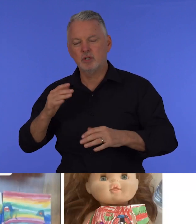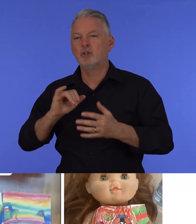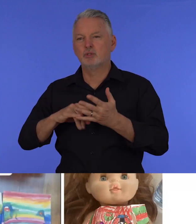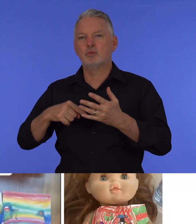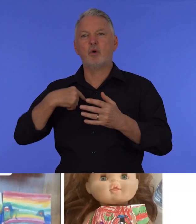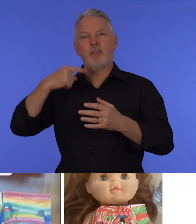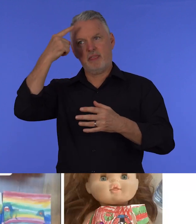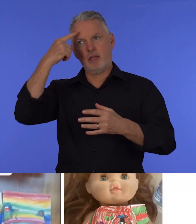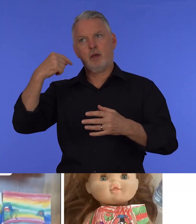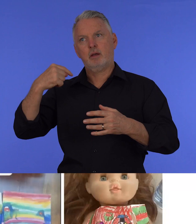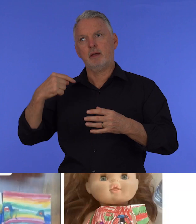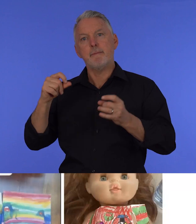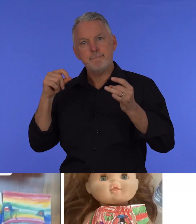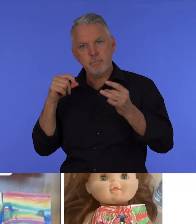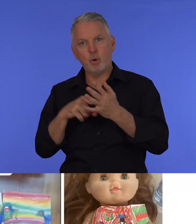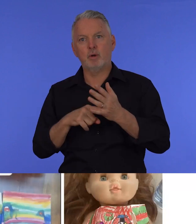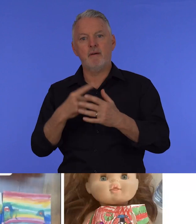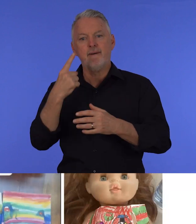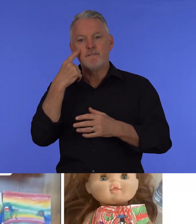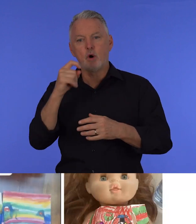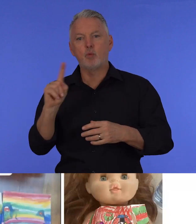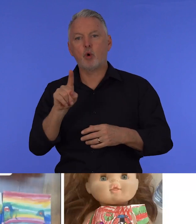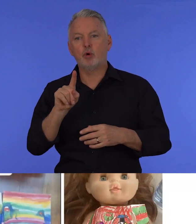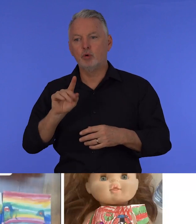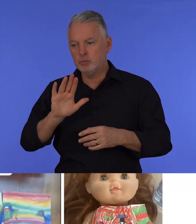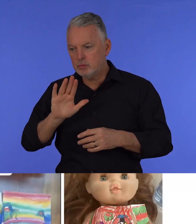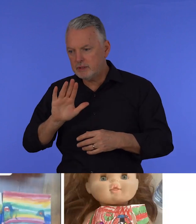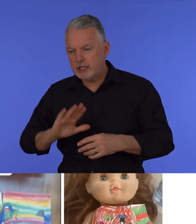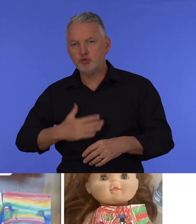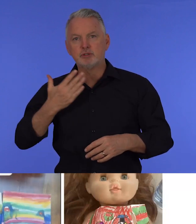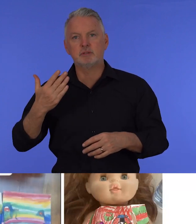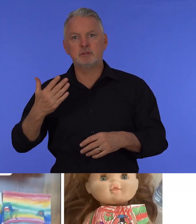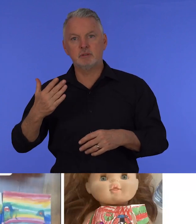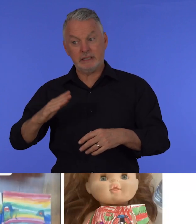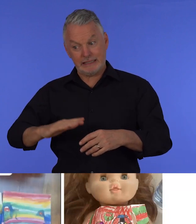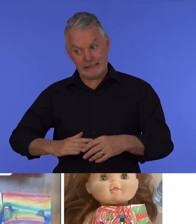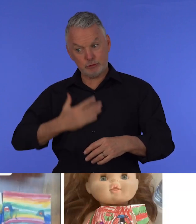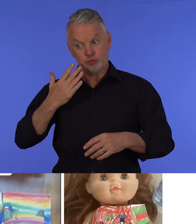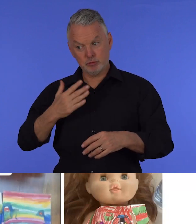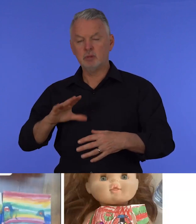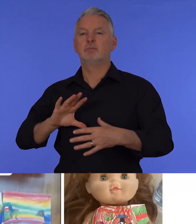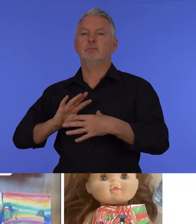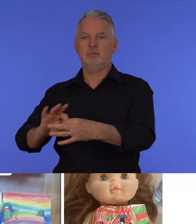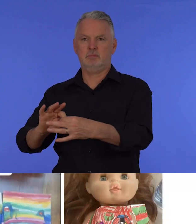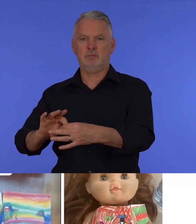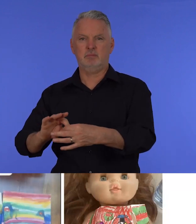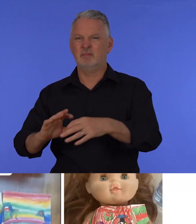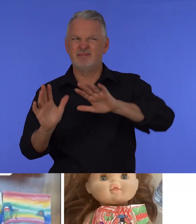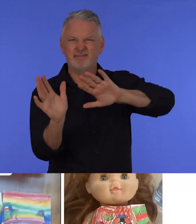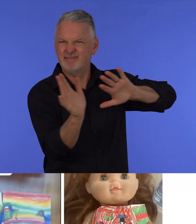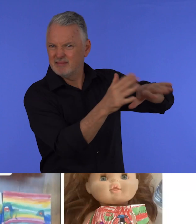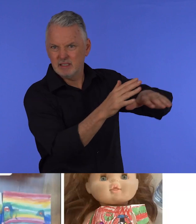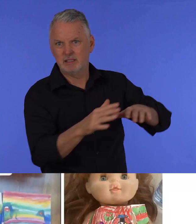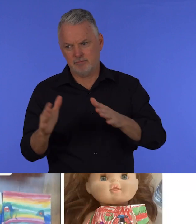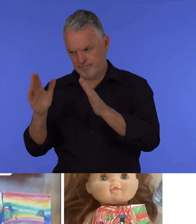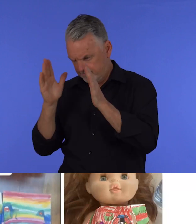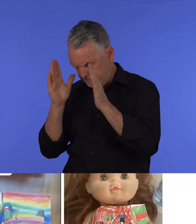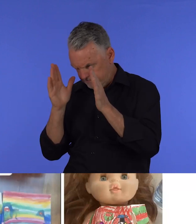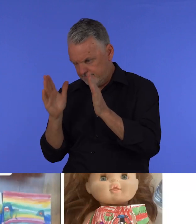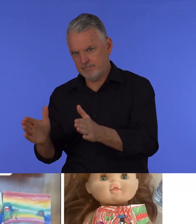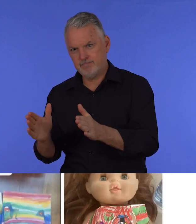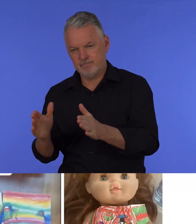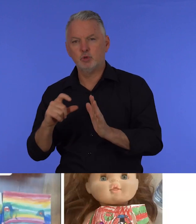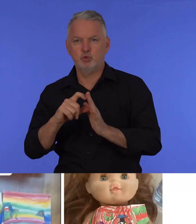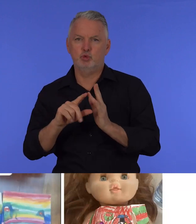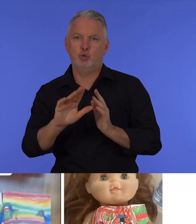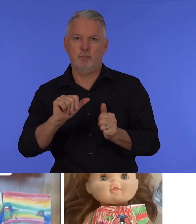and enjoys. So, you know, just like her sister. So I guess that's my benchmark, is like, what does her sister have access to,